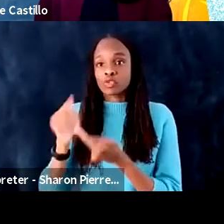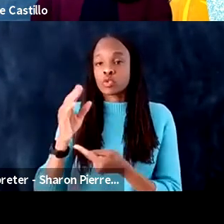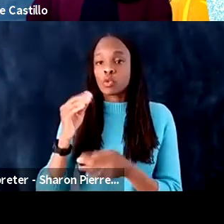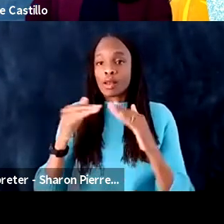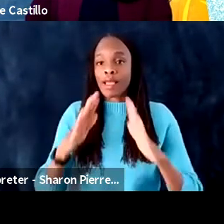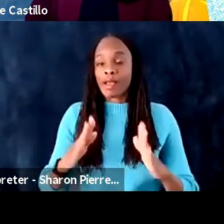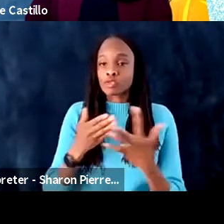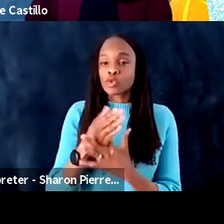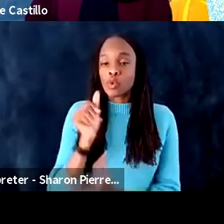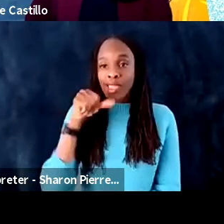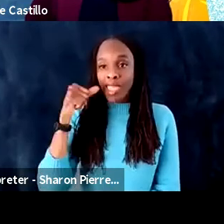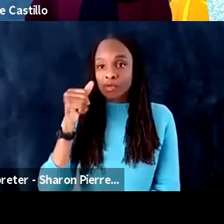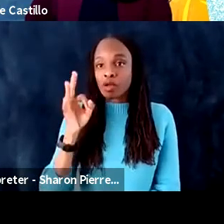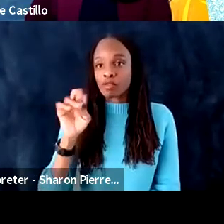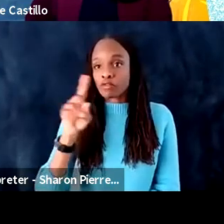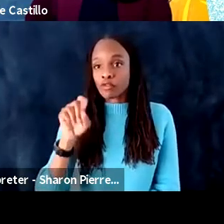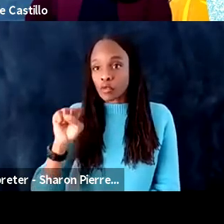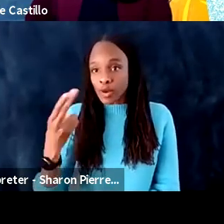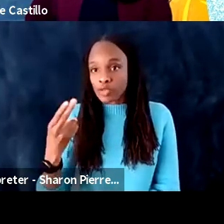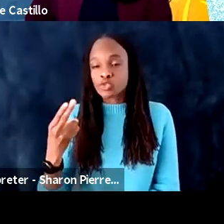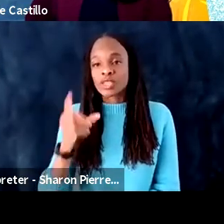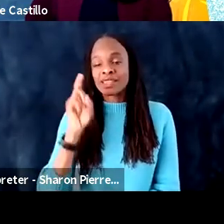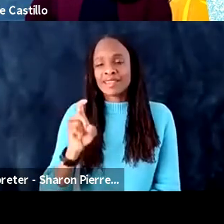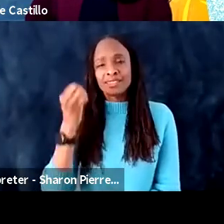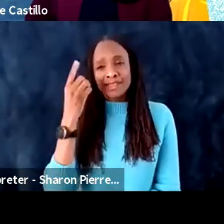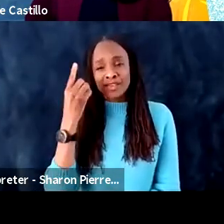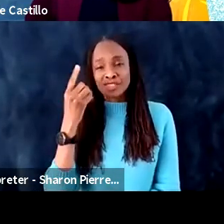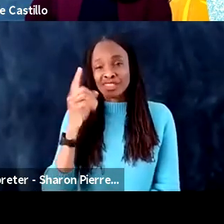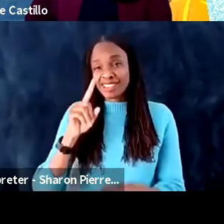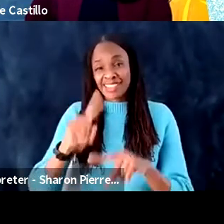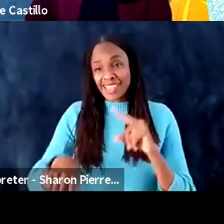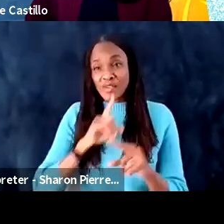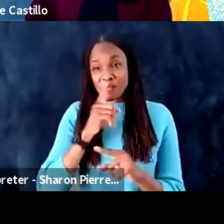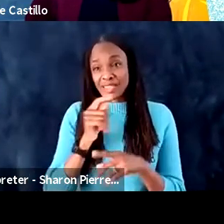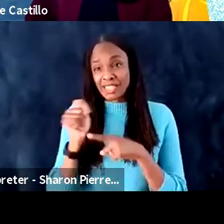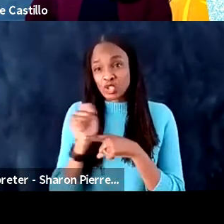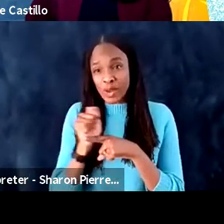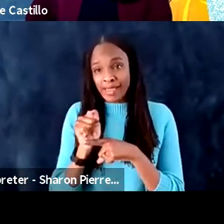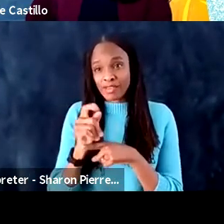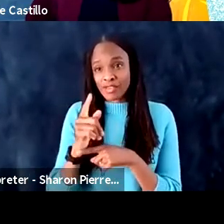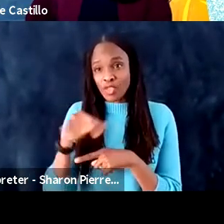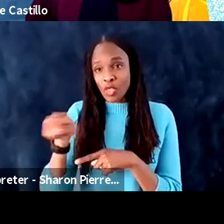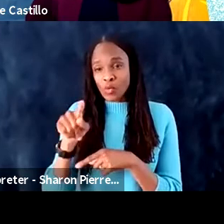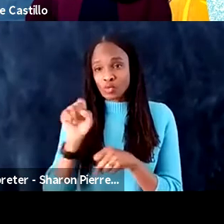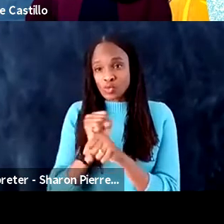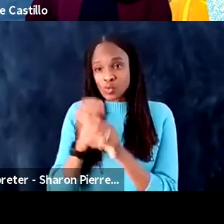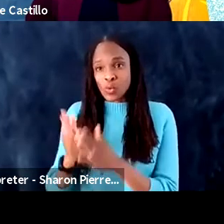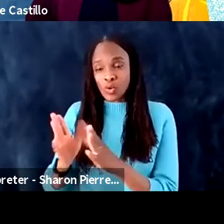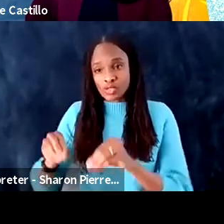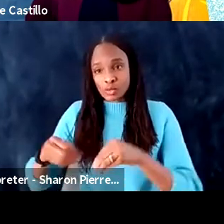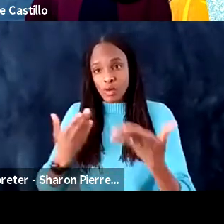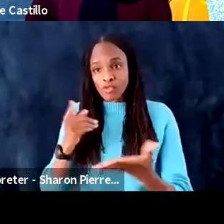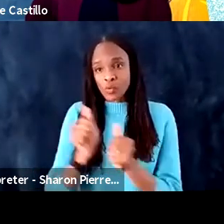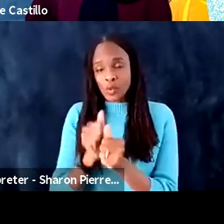Fresh, you need to understand that they can't necessarily train those workers to provide you with the